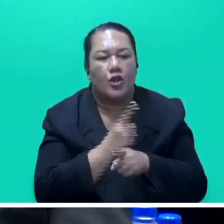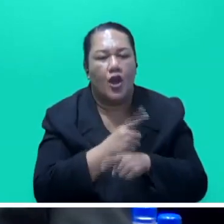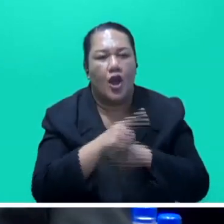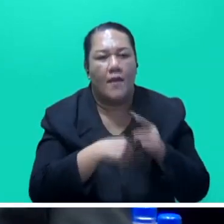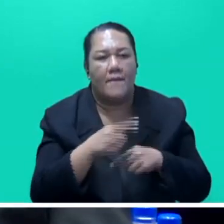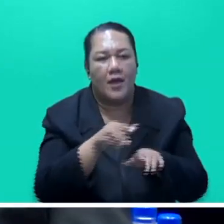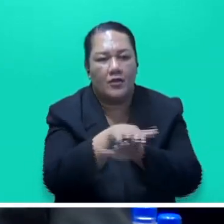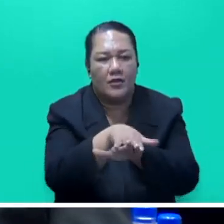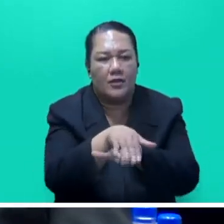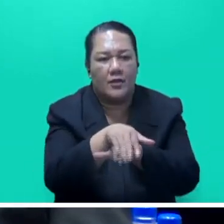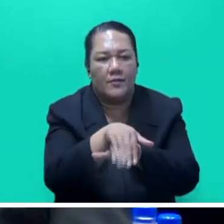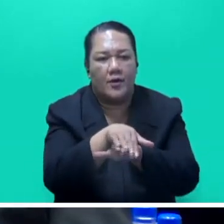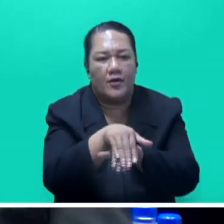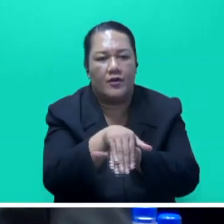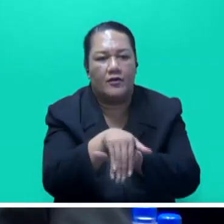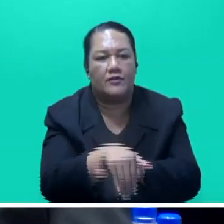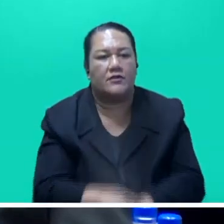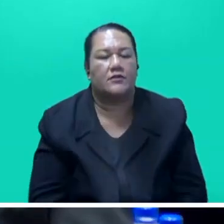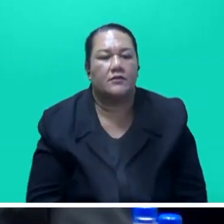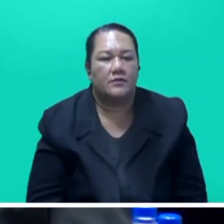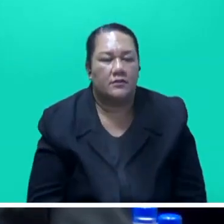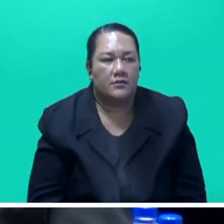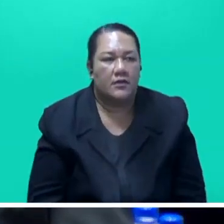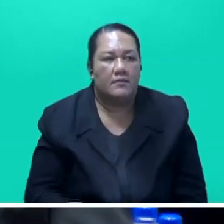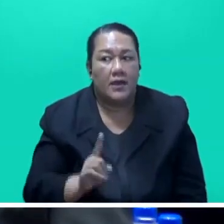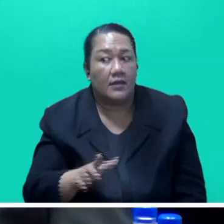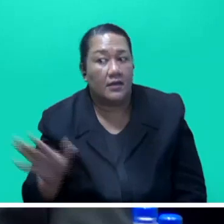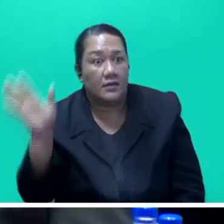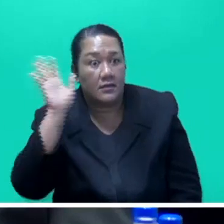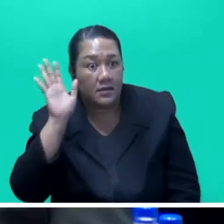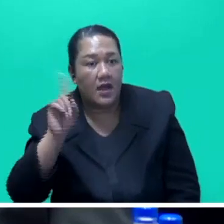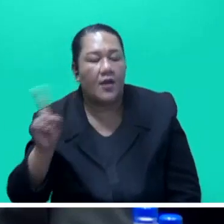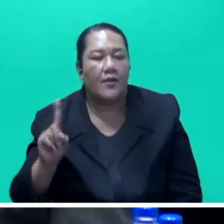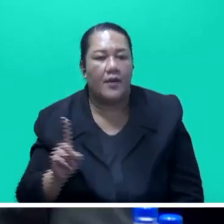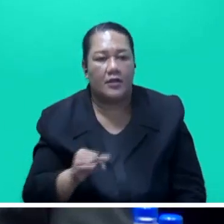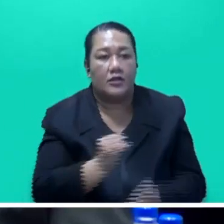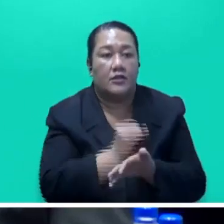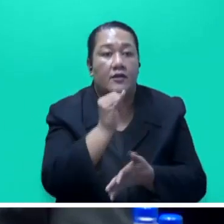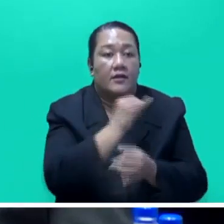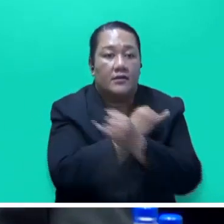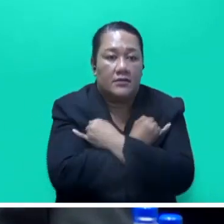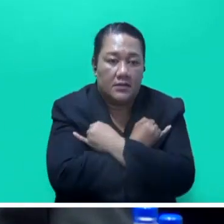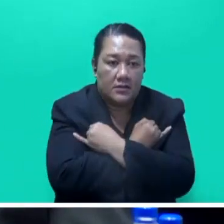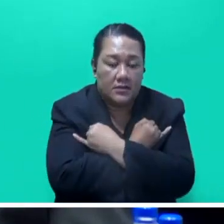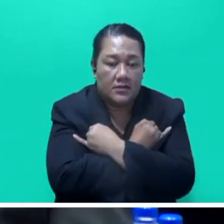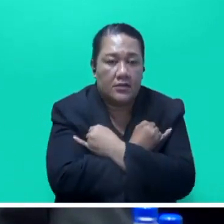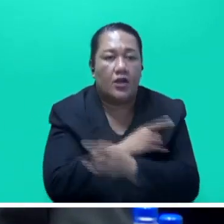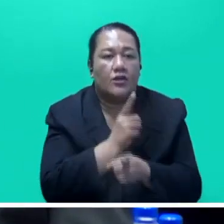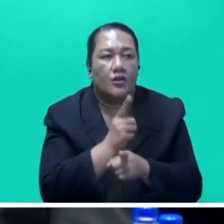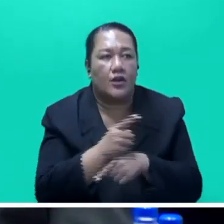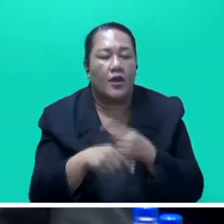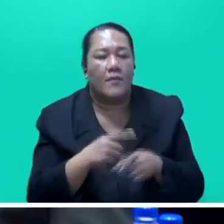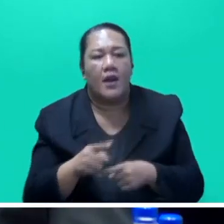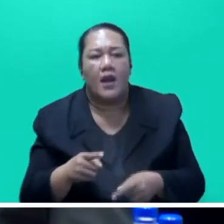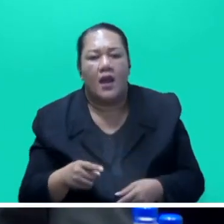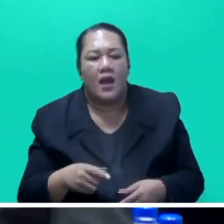but when I hear them talk about institutional integrity, talk about what happened,